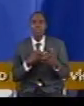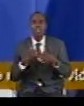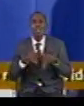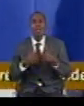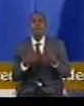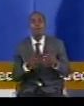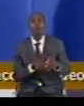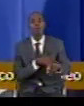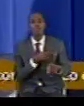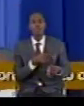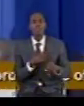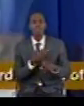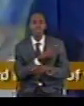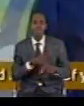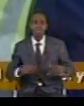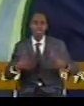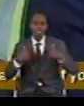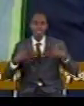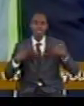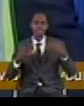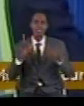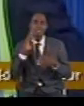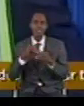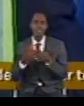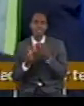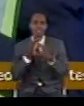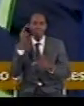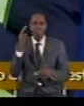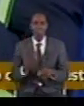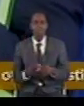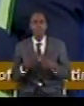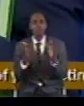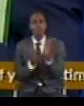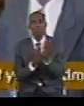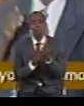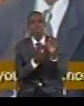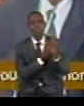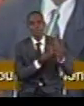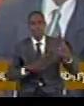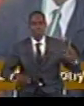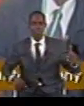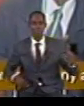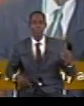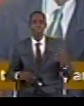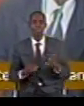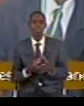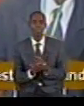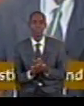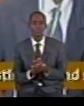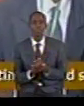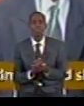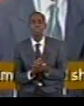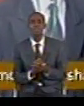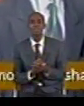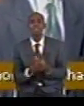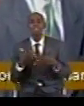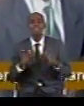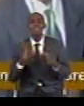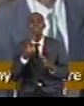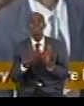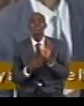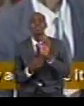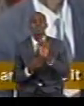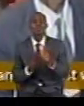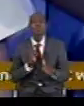The Lord will heal you in Jesus' name. Praise the Lord! Let her demonstrate with the hand. Stretch your